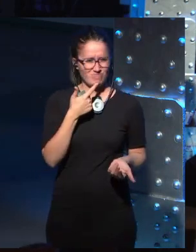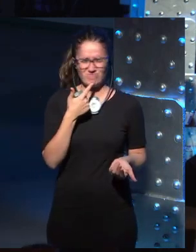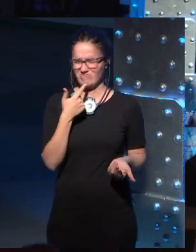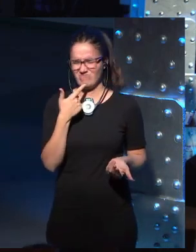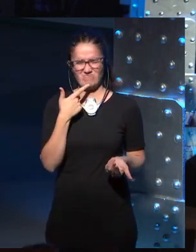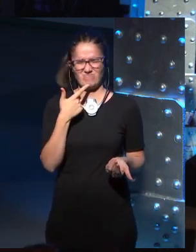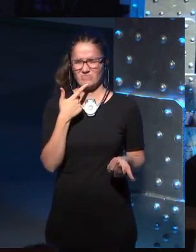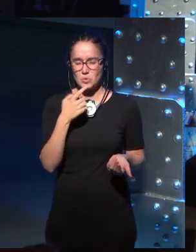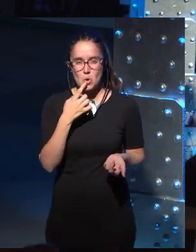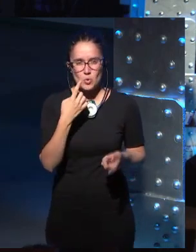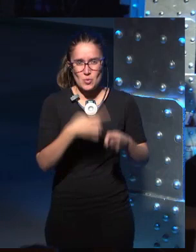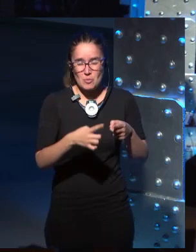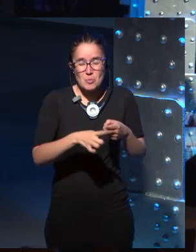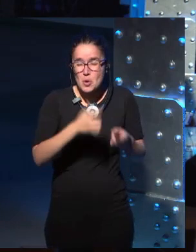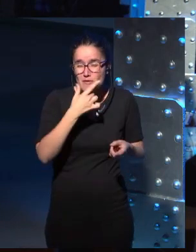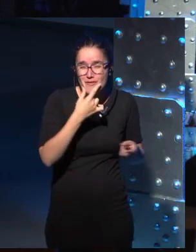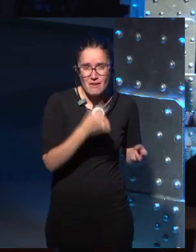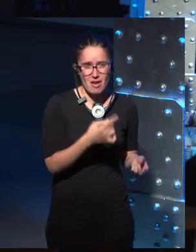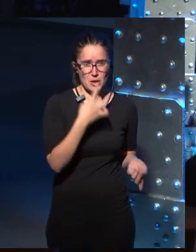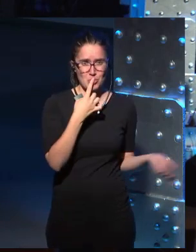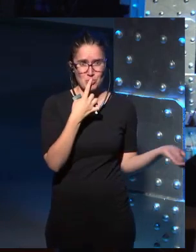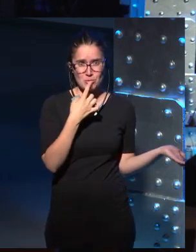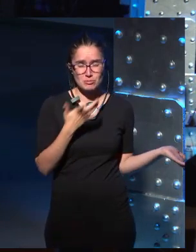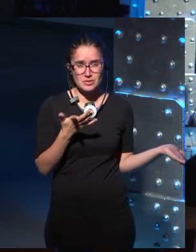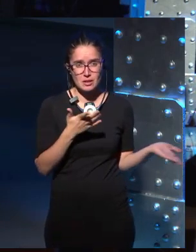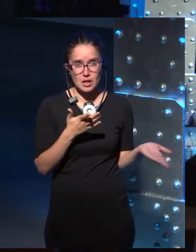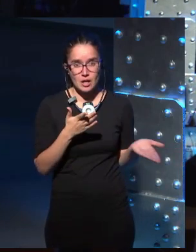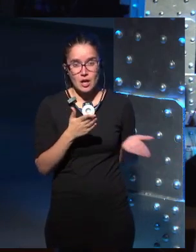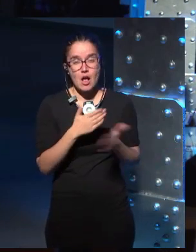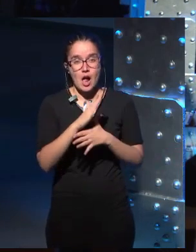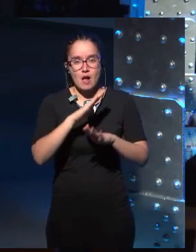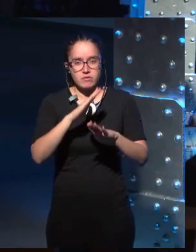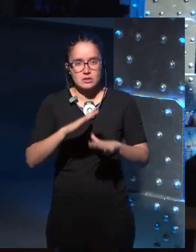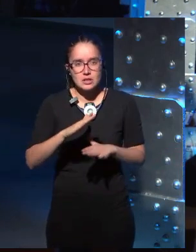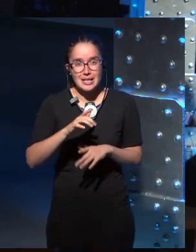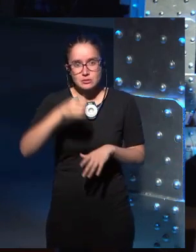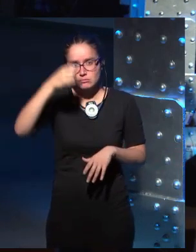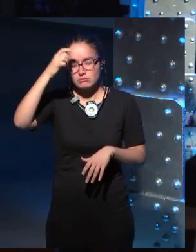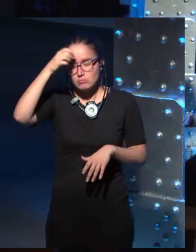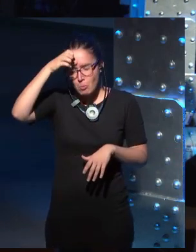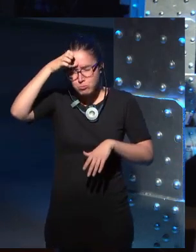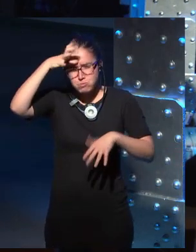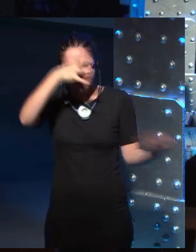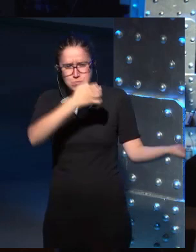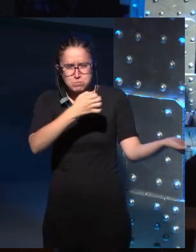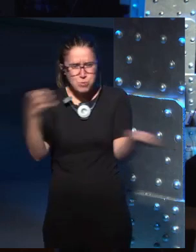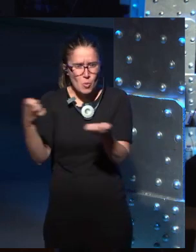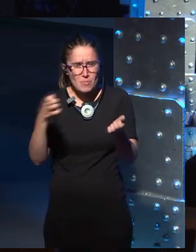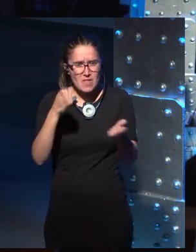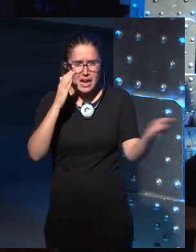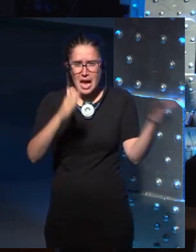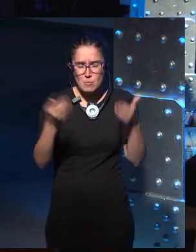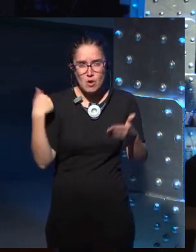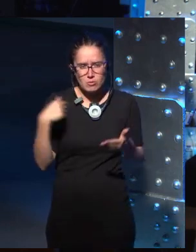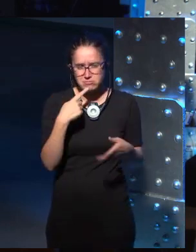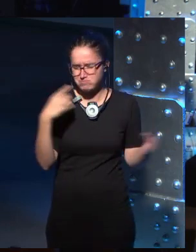simple argument was refuted by the brightest brains of the time because it was in contradiction with